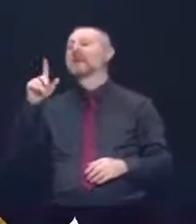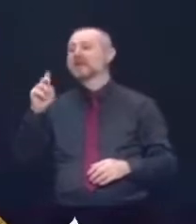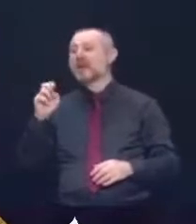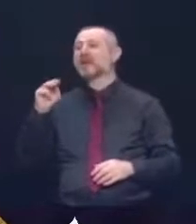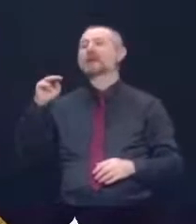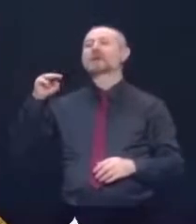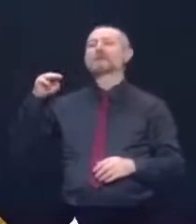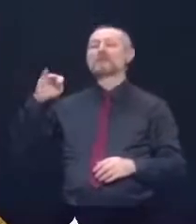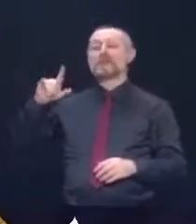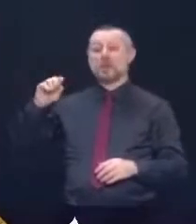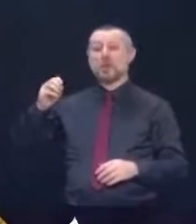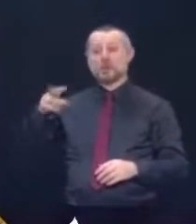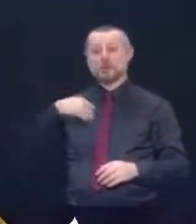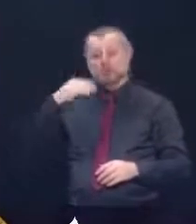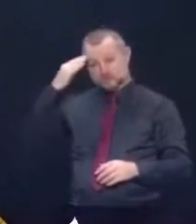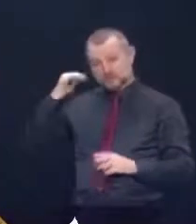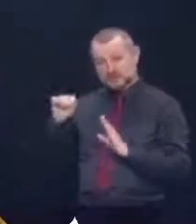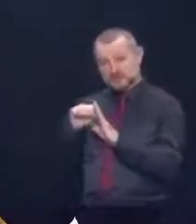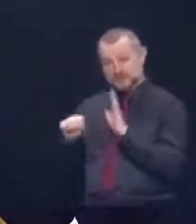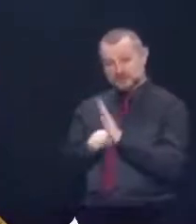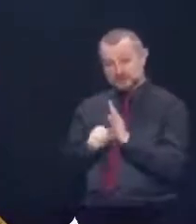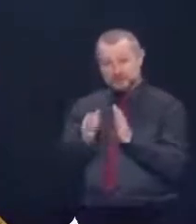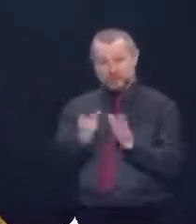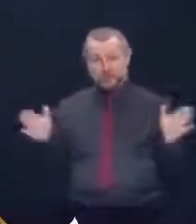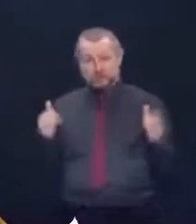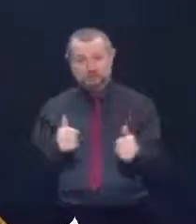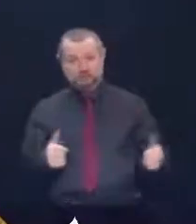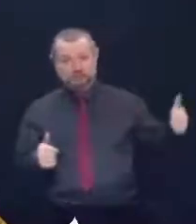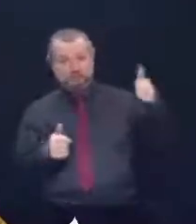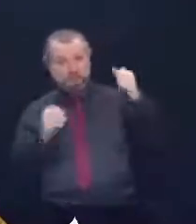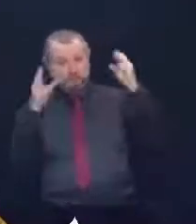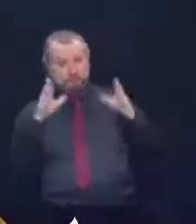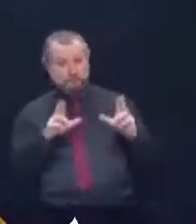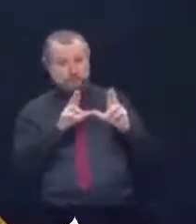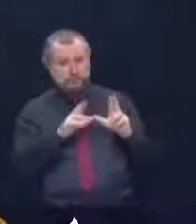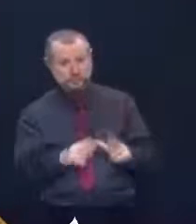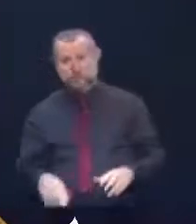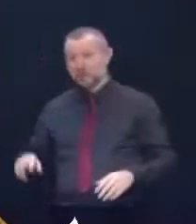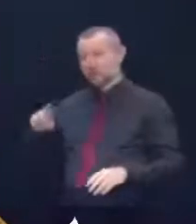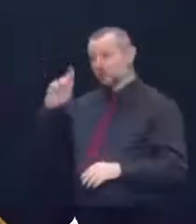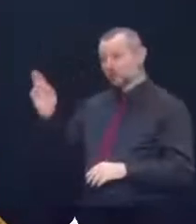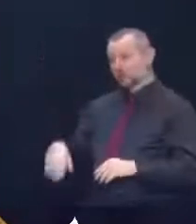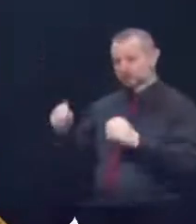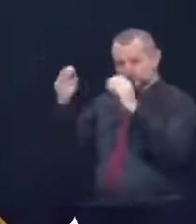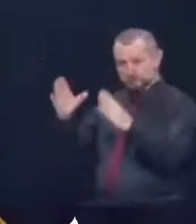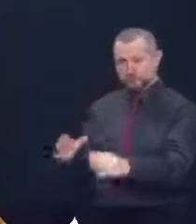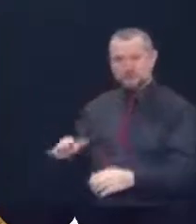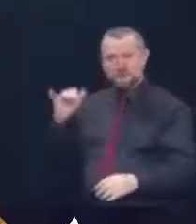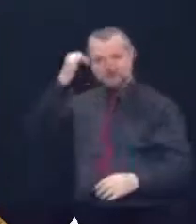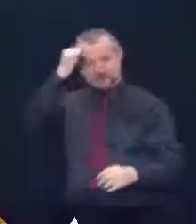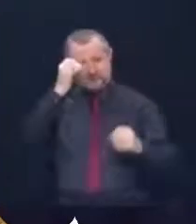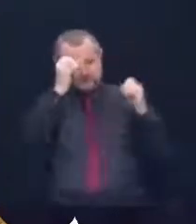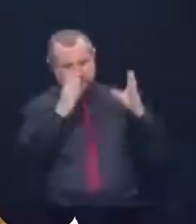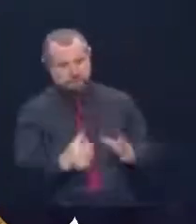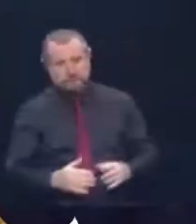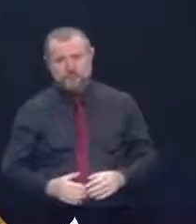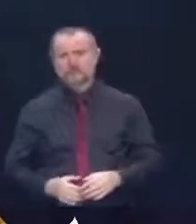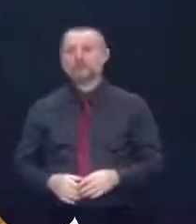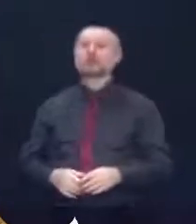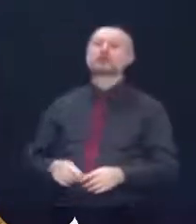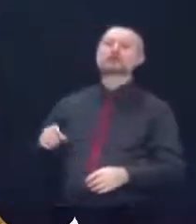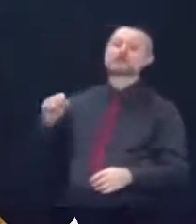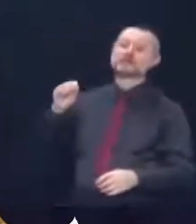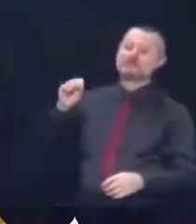head of the statewide, and then there's Rochester teachers and Buffalo teachers and Nassau teachers and Suffolk